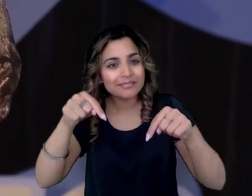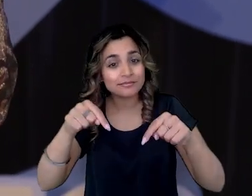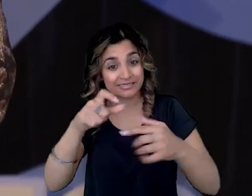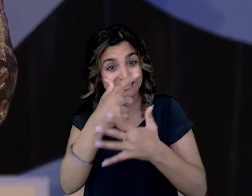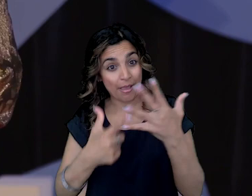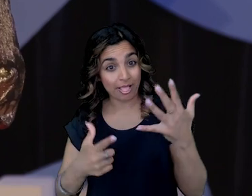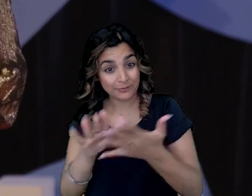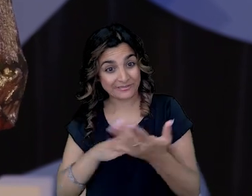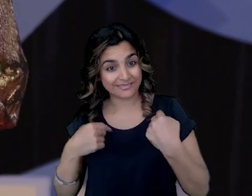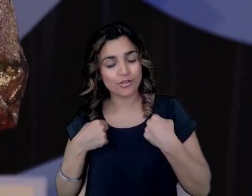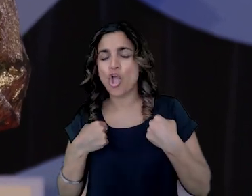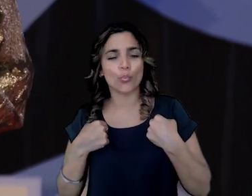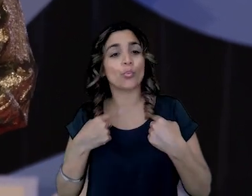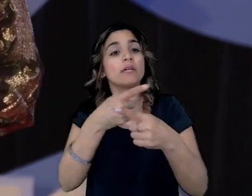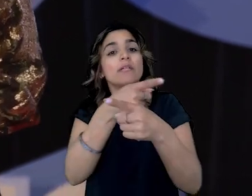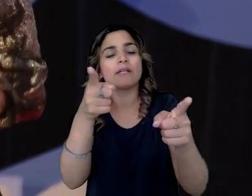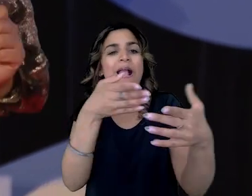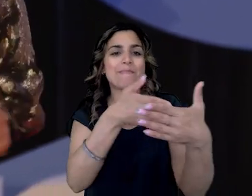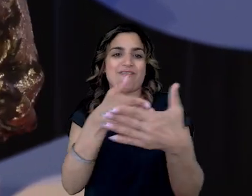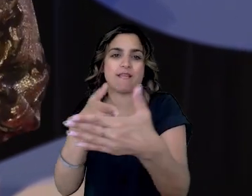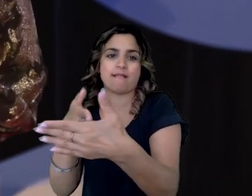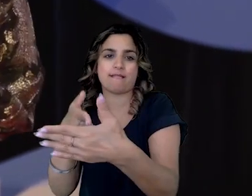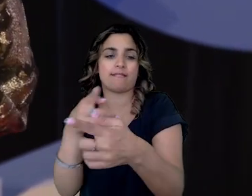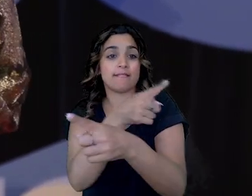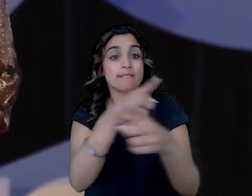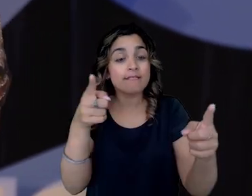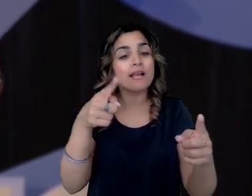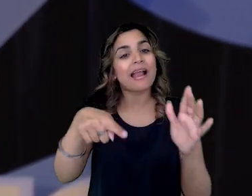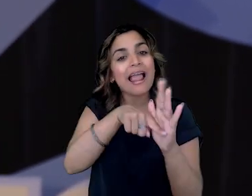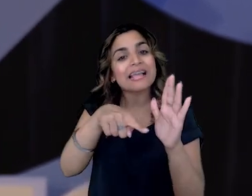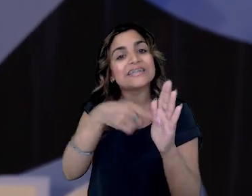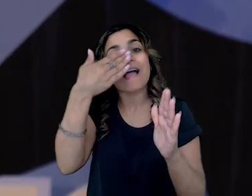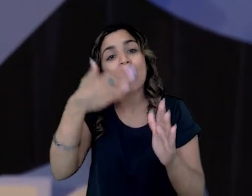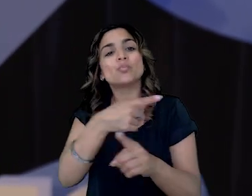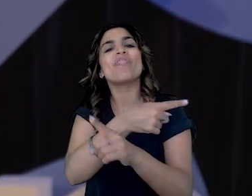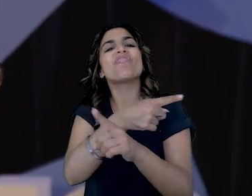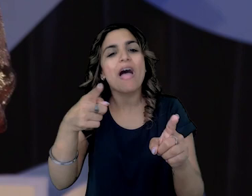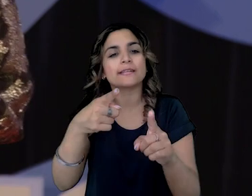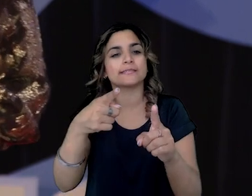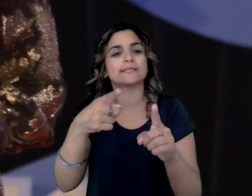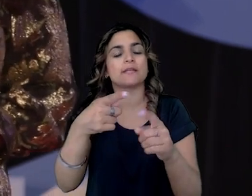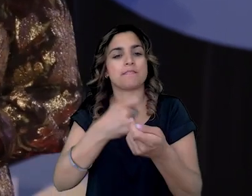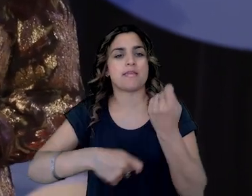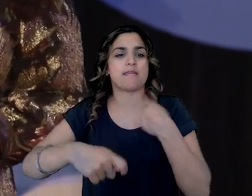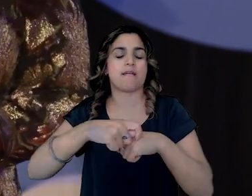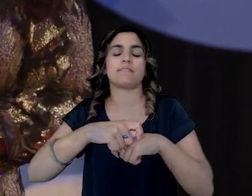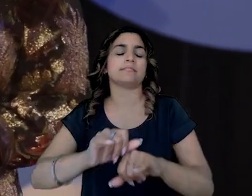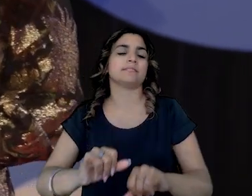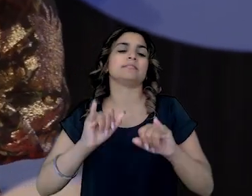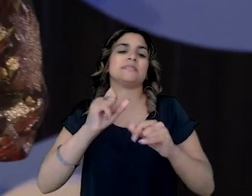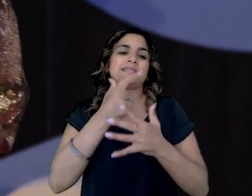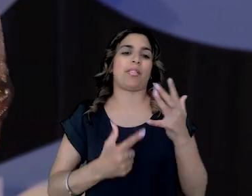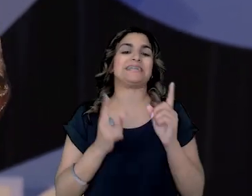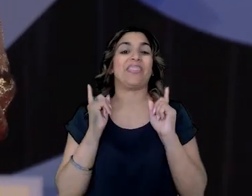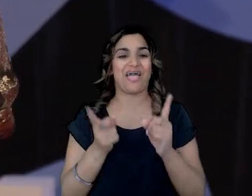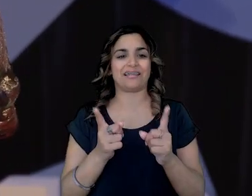face do negative attitudes and inaccessible design are major barriers for